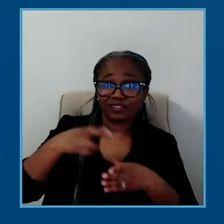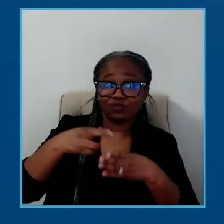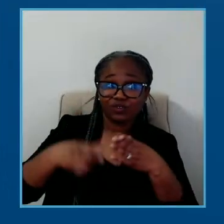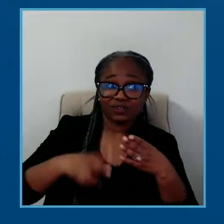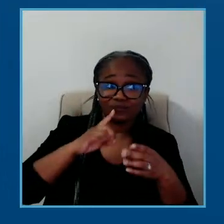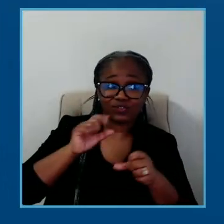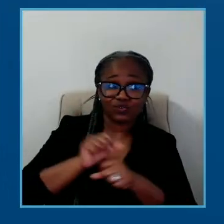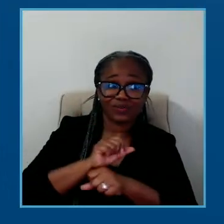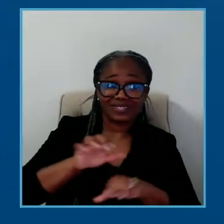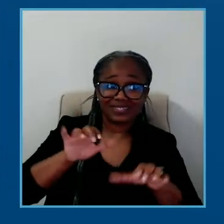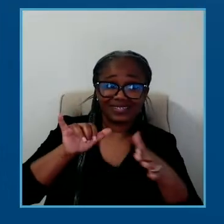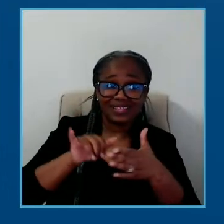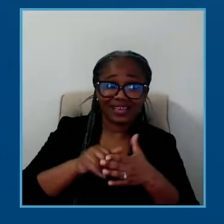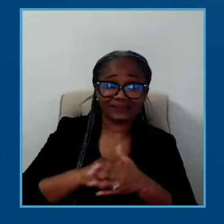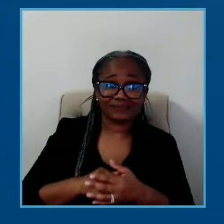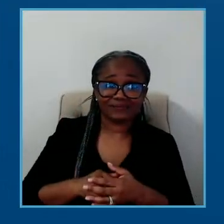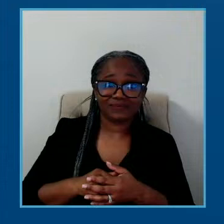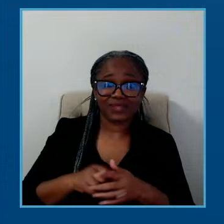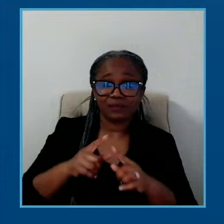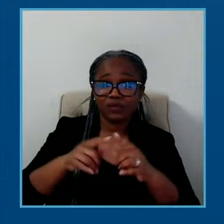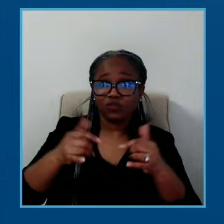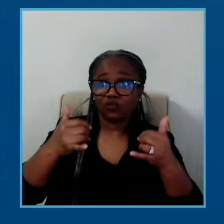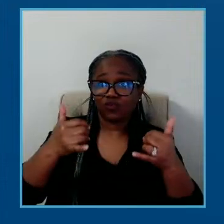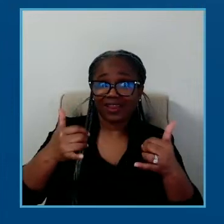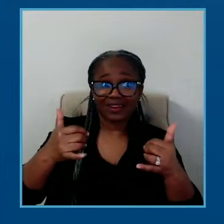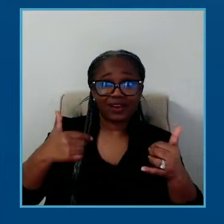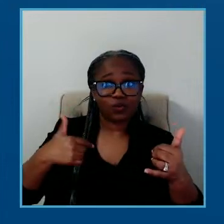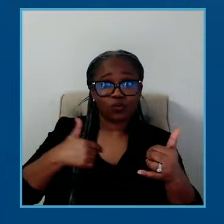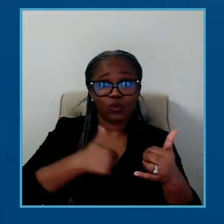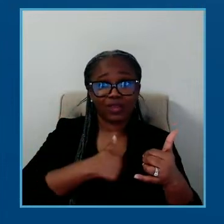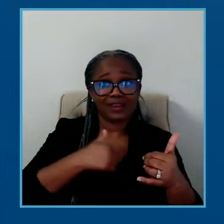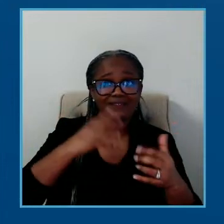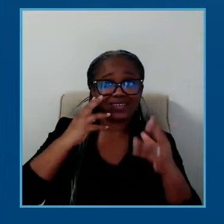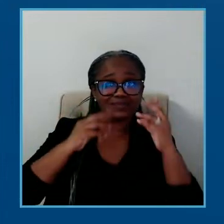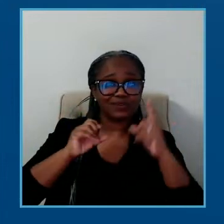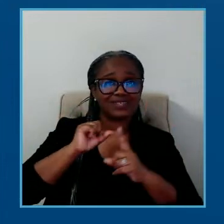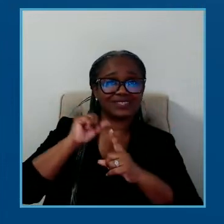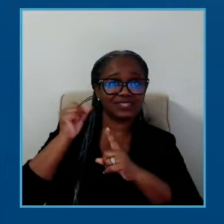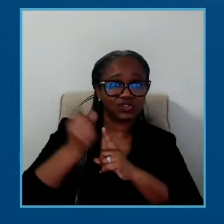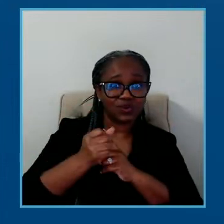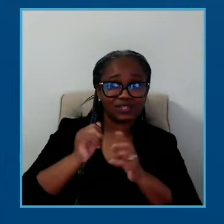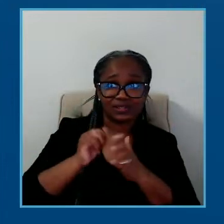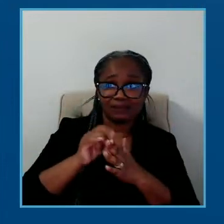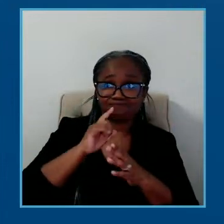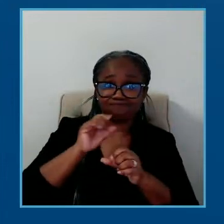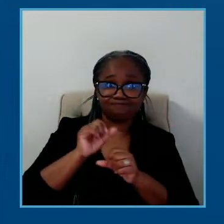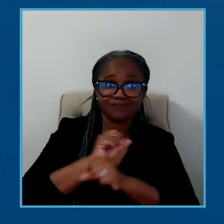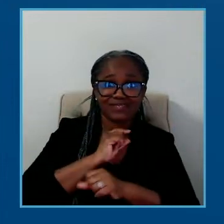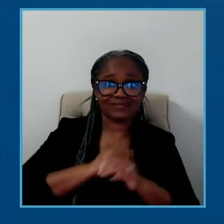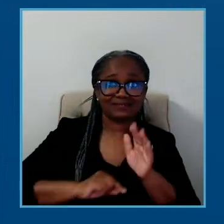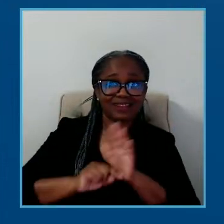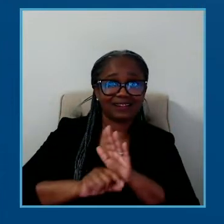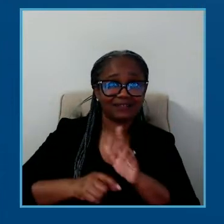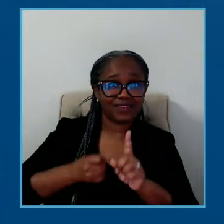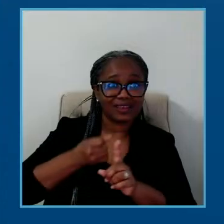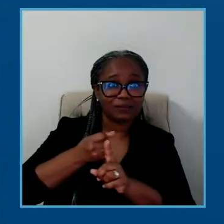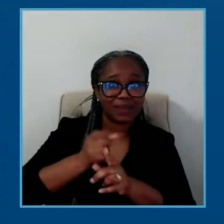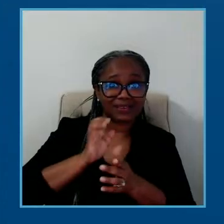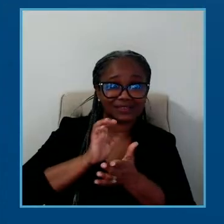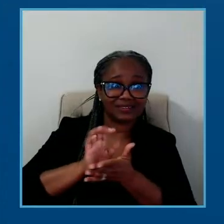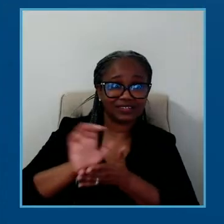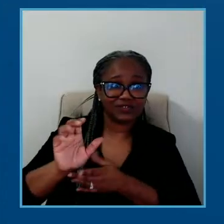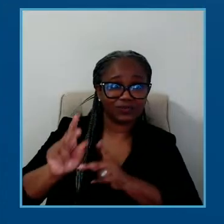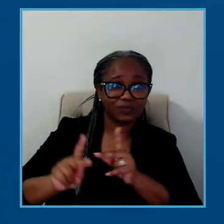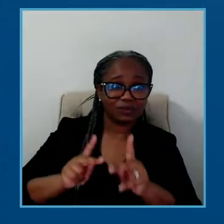aware of a situation that has disenfranchised candidates for office within our organization, when we know